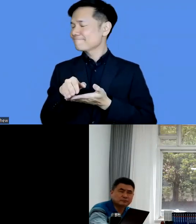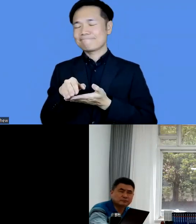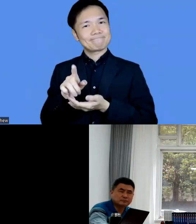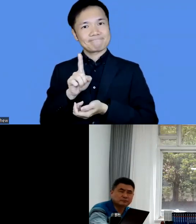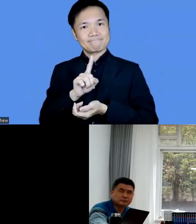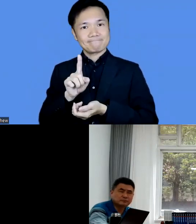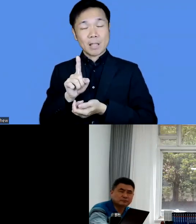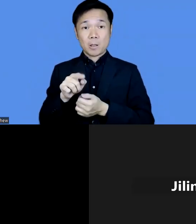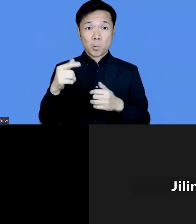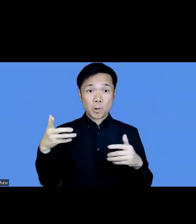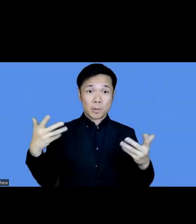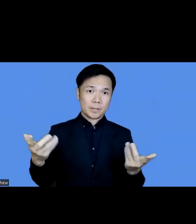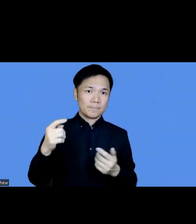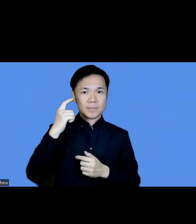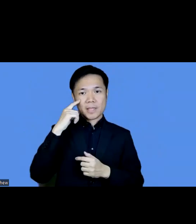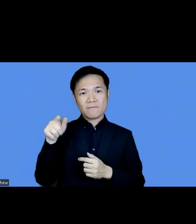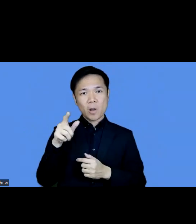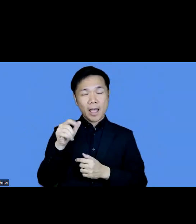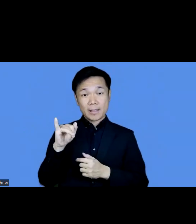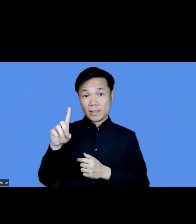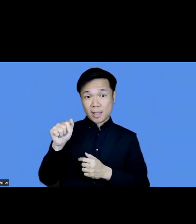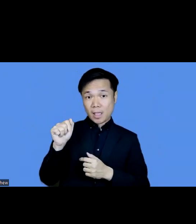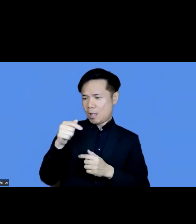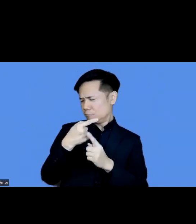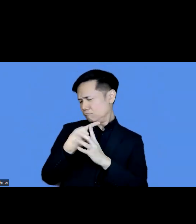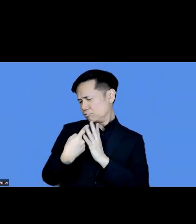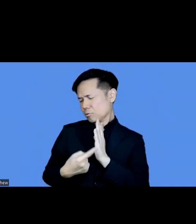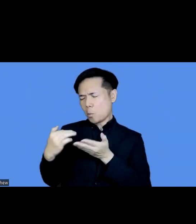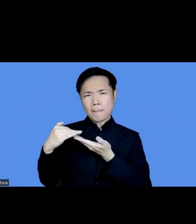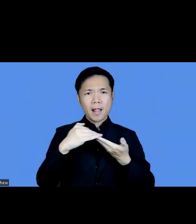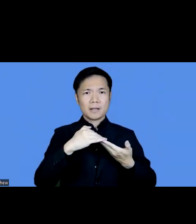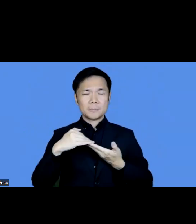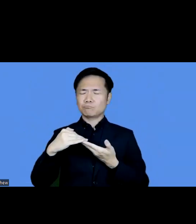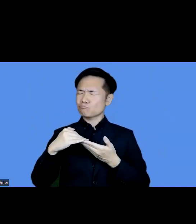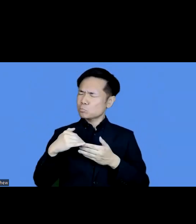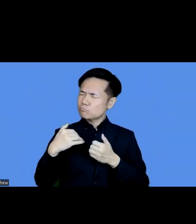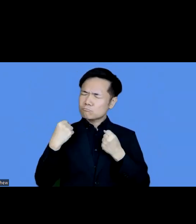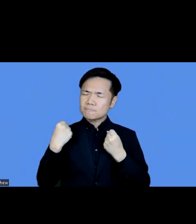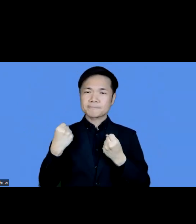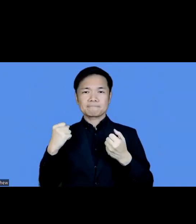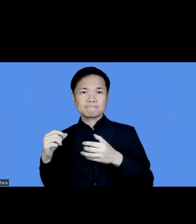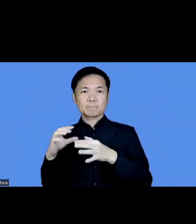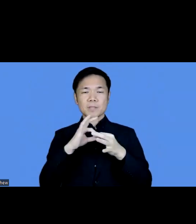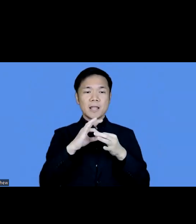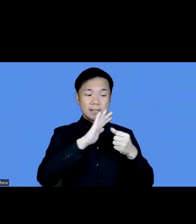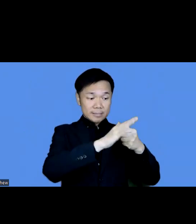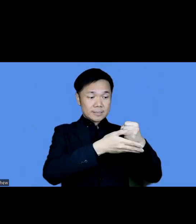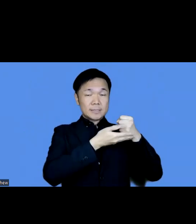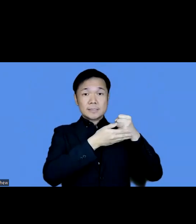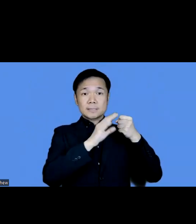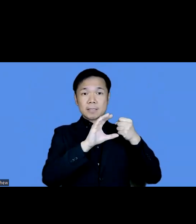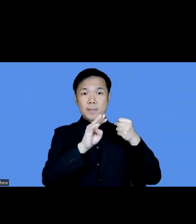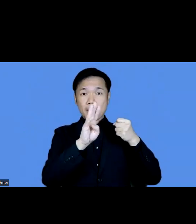with disabilities and from the International Disability Alliance, our closest partner working in this field, SCBM Global Disability